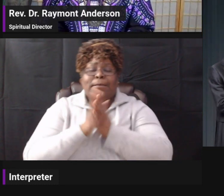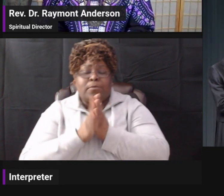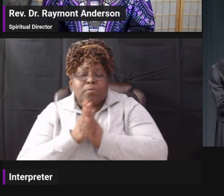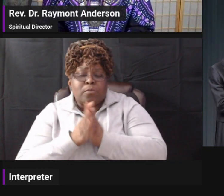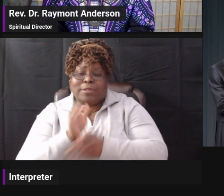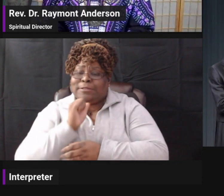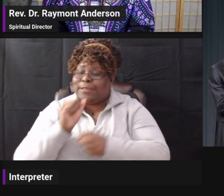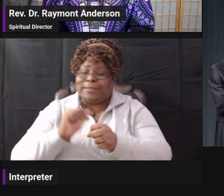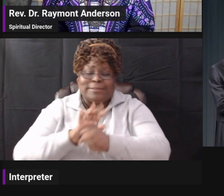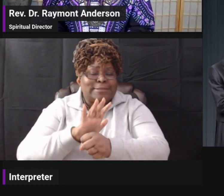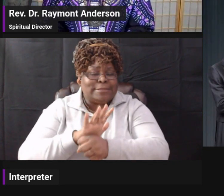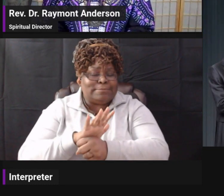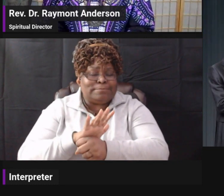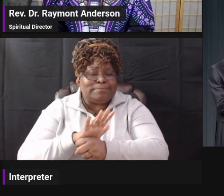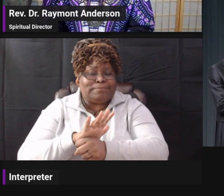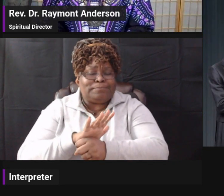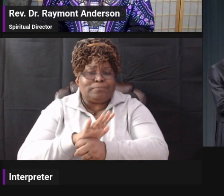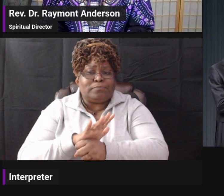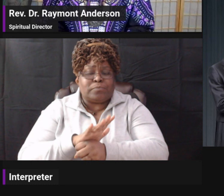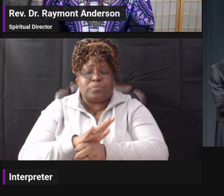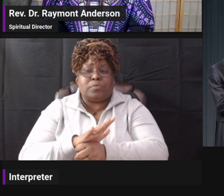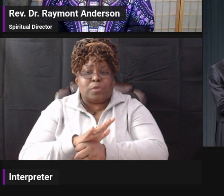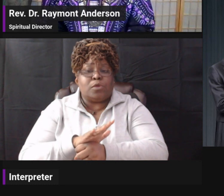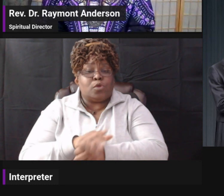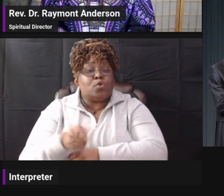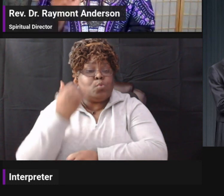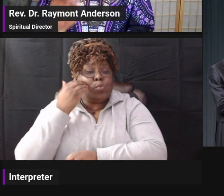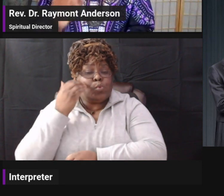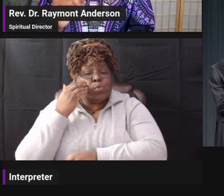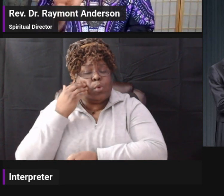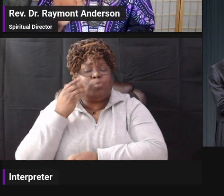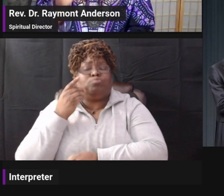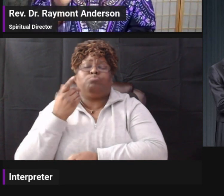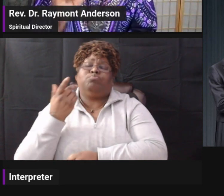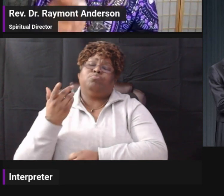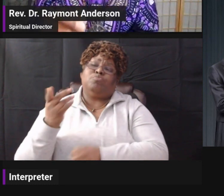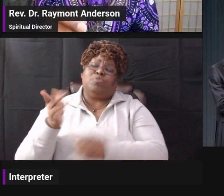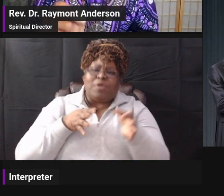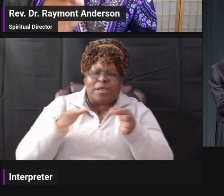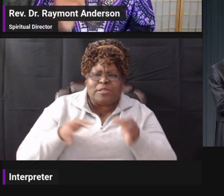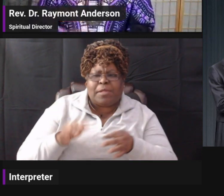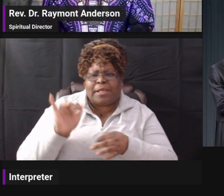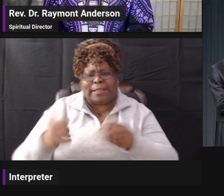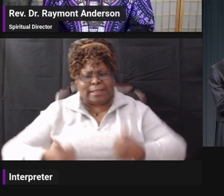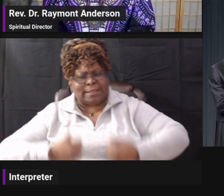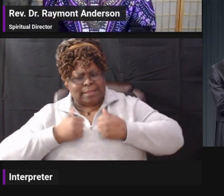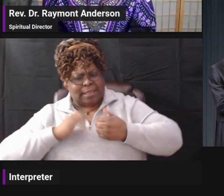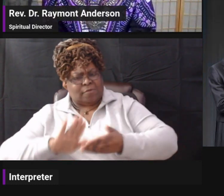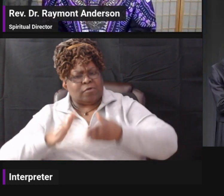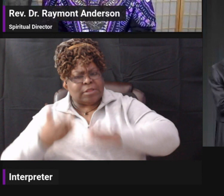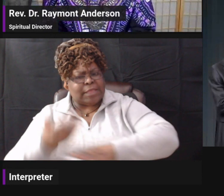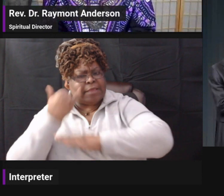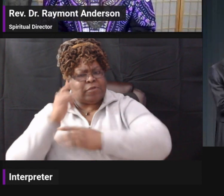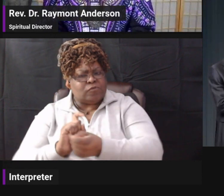Desire and motivation are not enough. Even when it is literally a matter